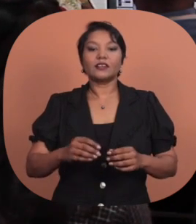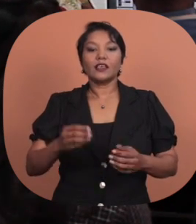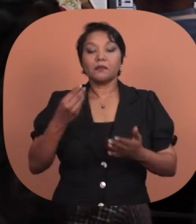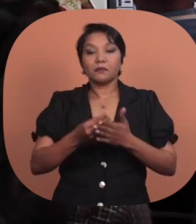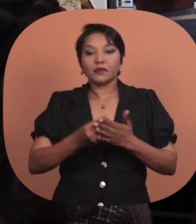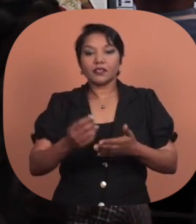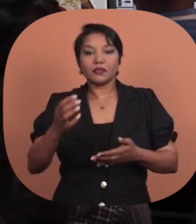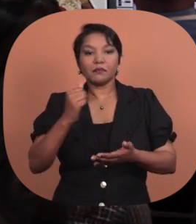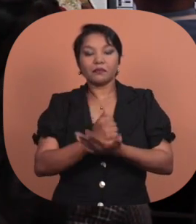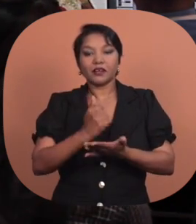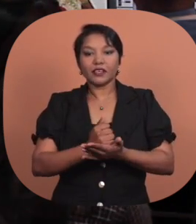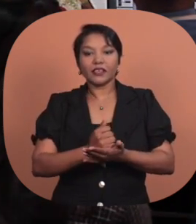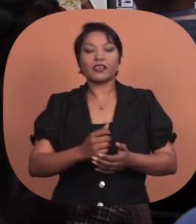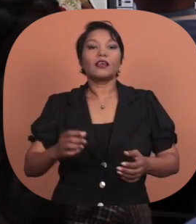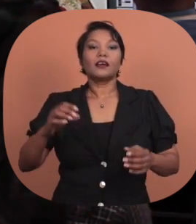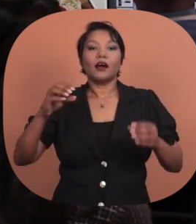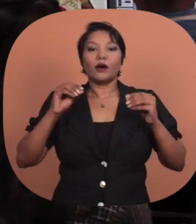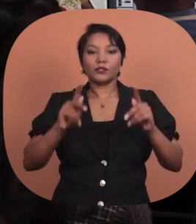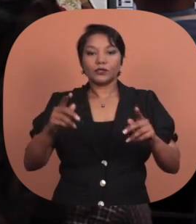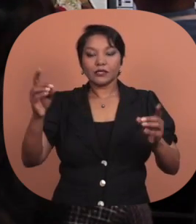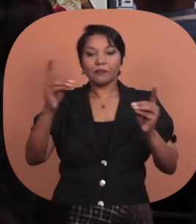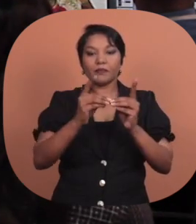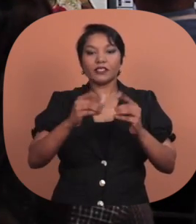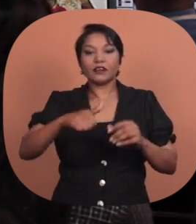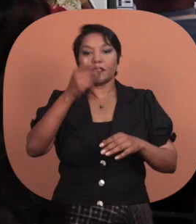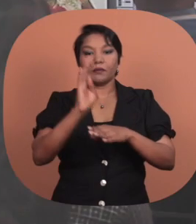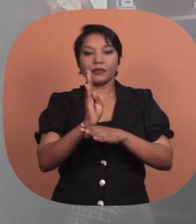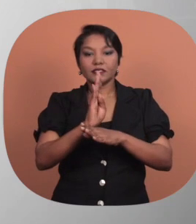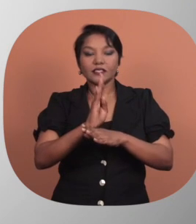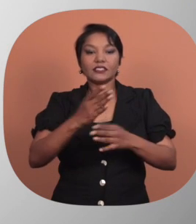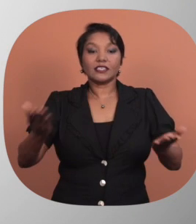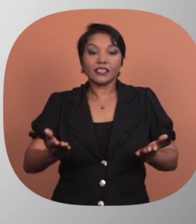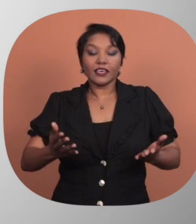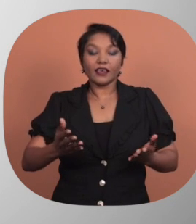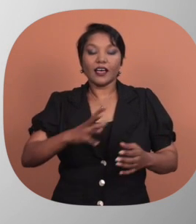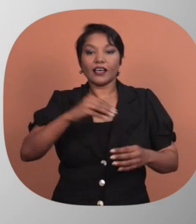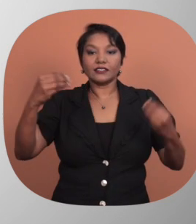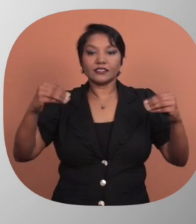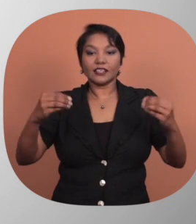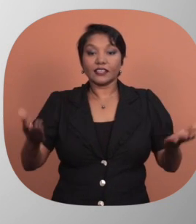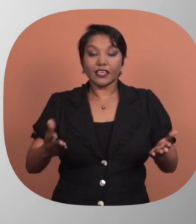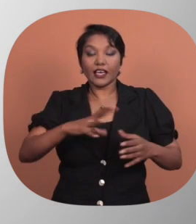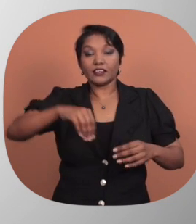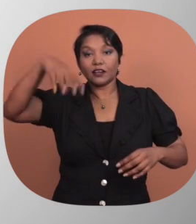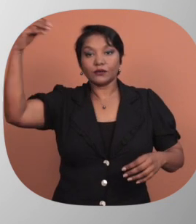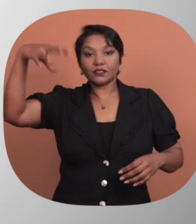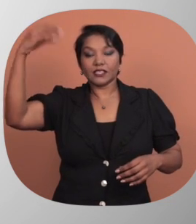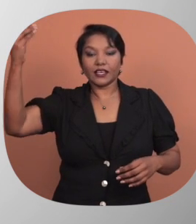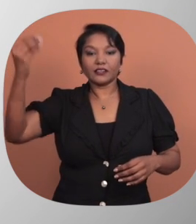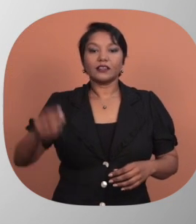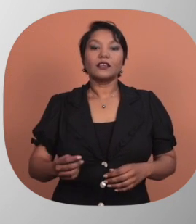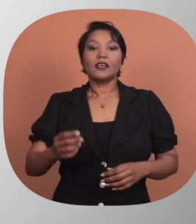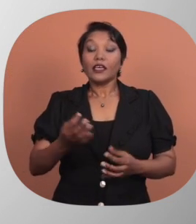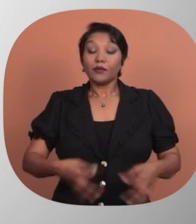networking opportunities for access and local and foreign markets. One of the key initiatives in that regard